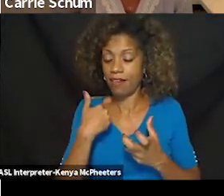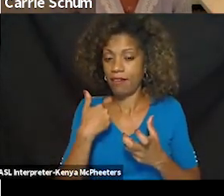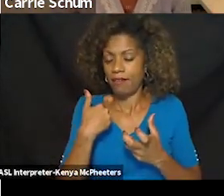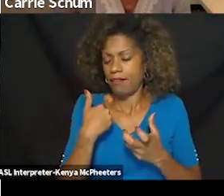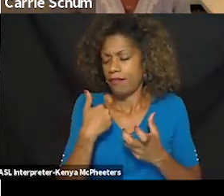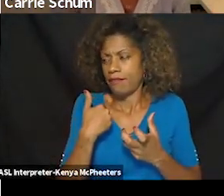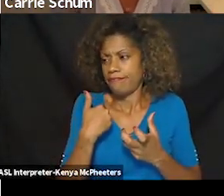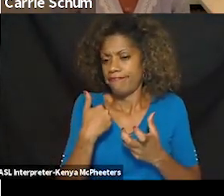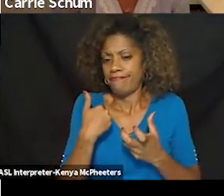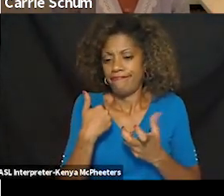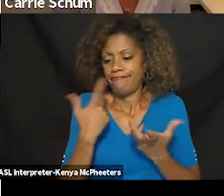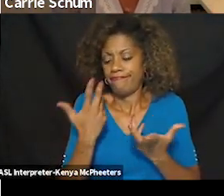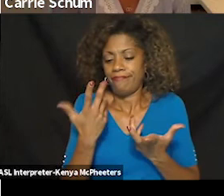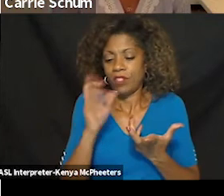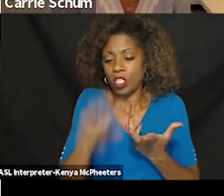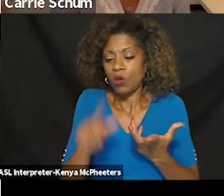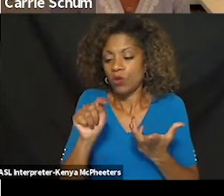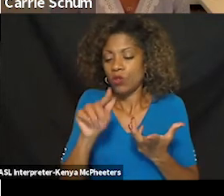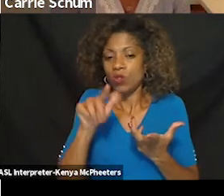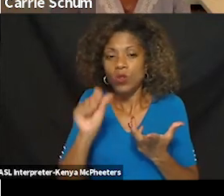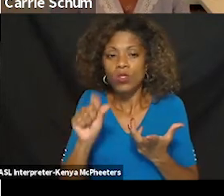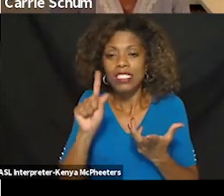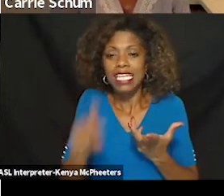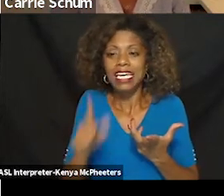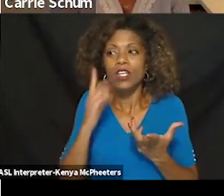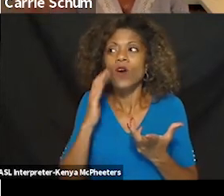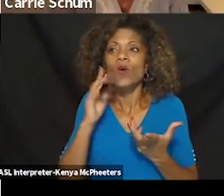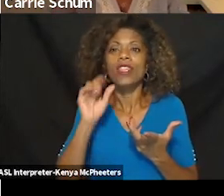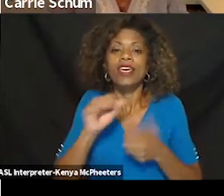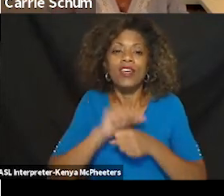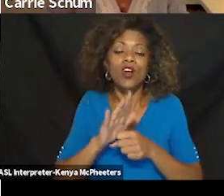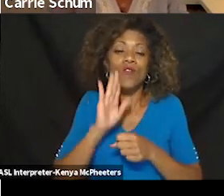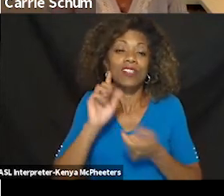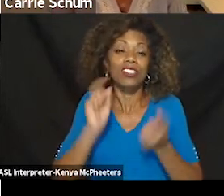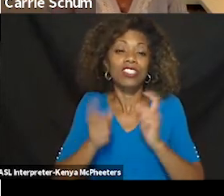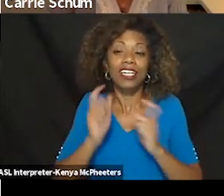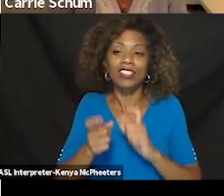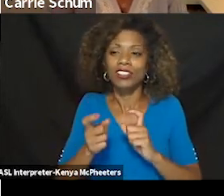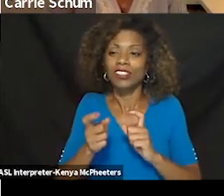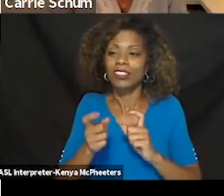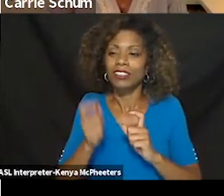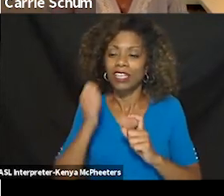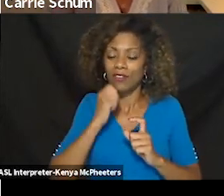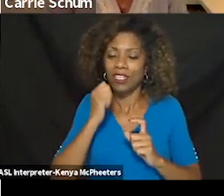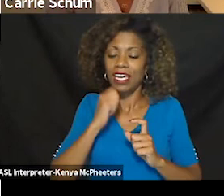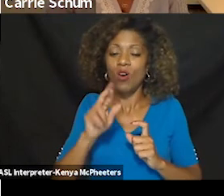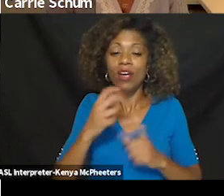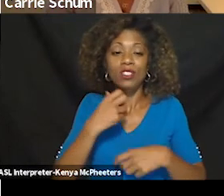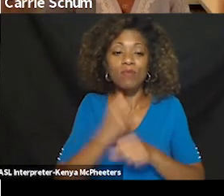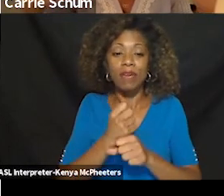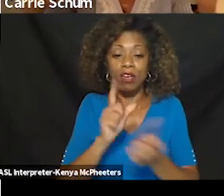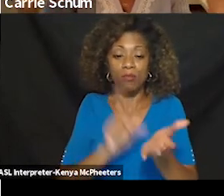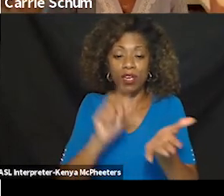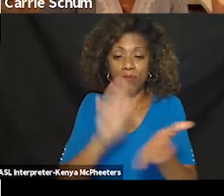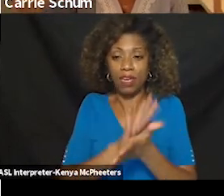thing changed every day. So to give you a fact sheet on something that would be out of date by the end of the week wasn't useful to anybody. But giving